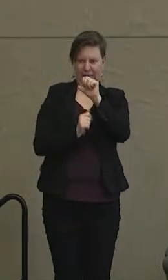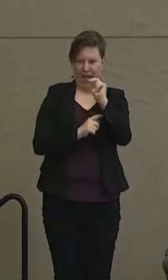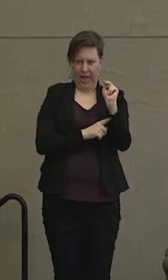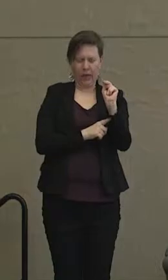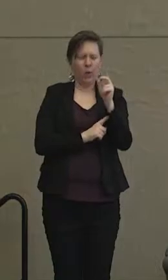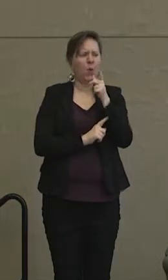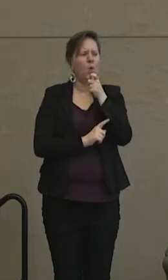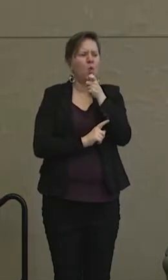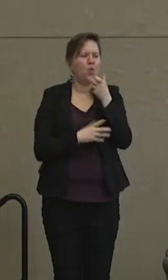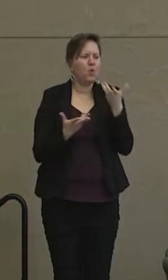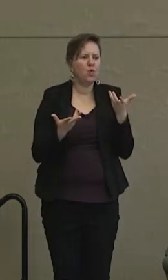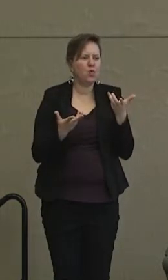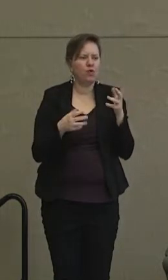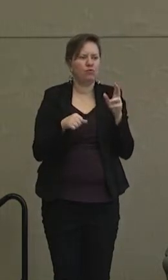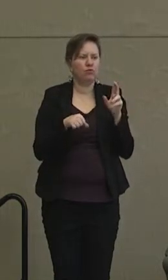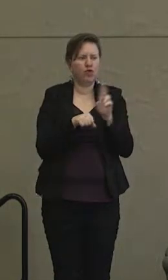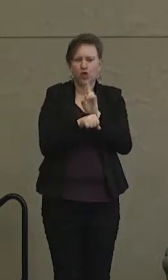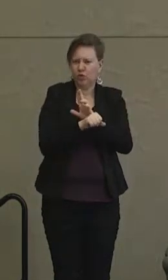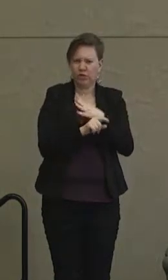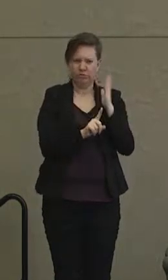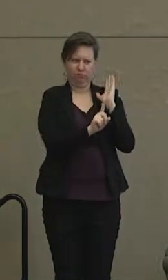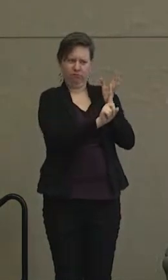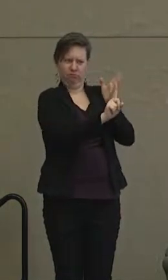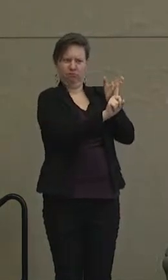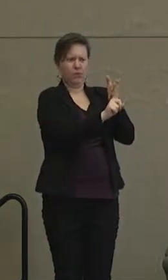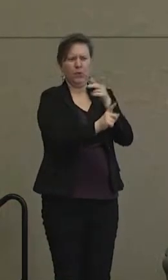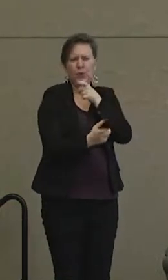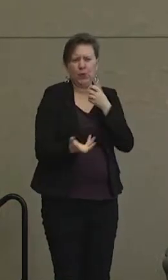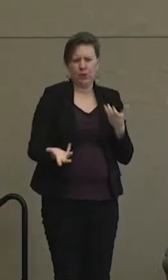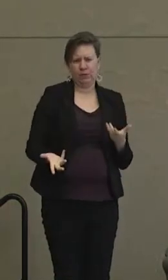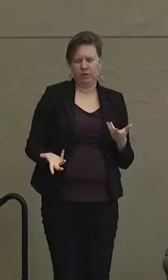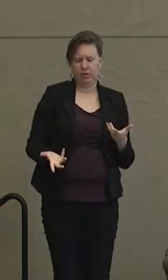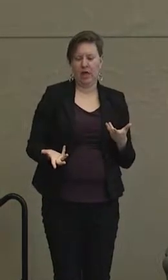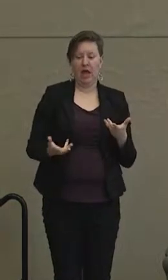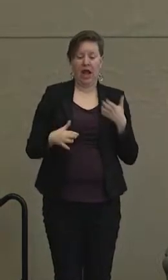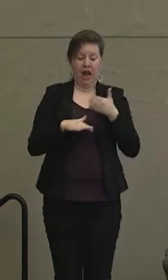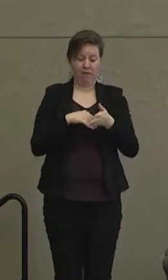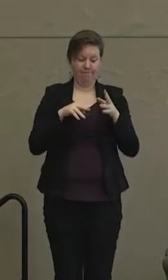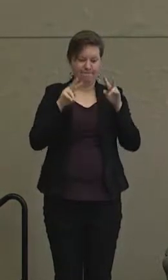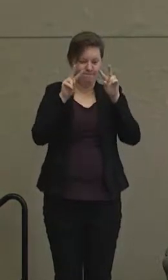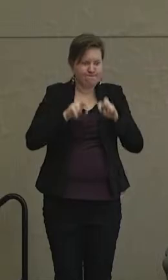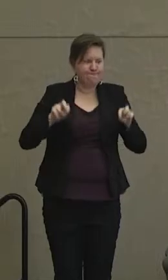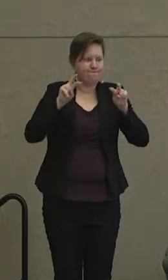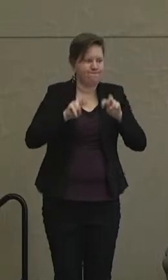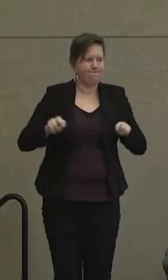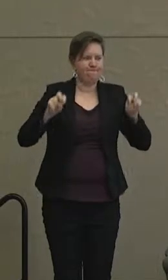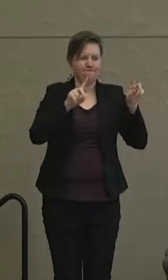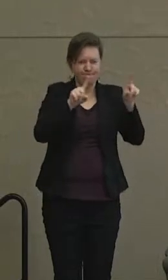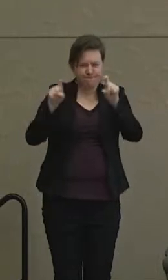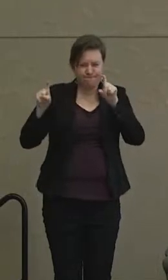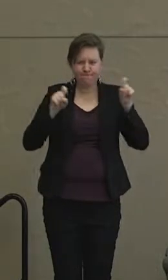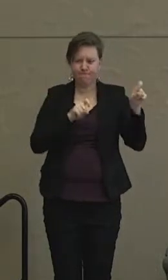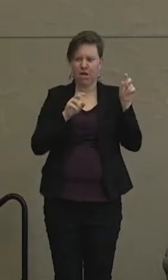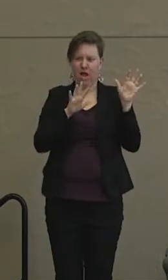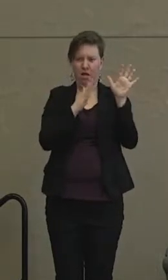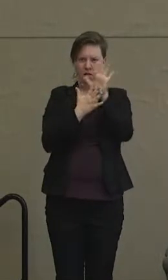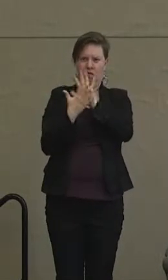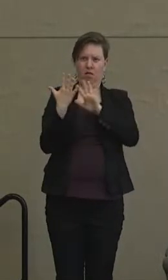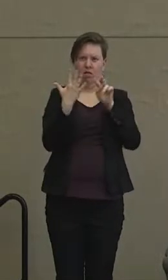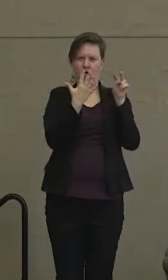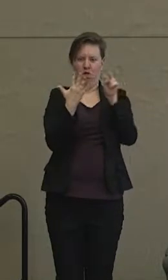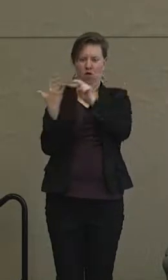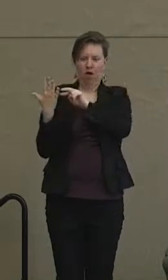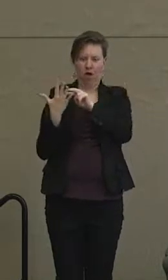like who uses the services of CAN? And after kind of digging around, I took a look at the